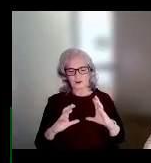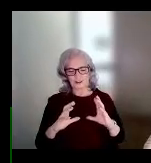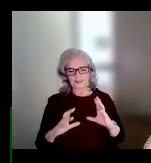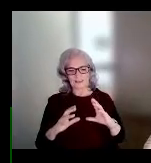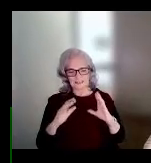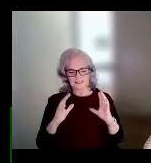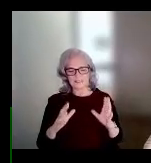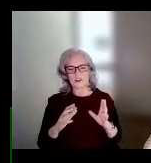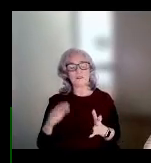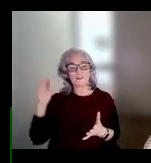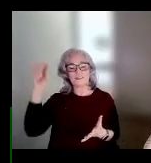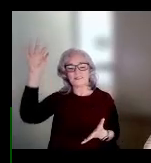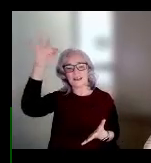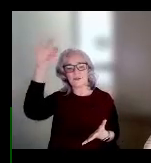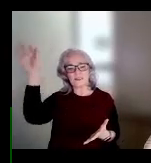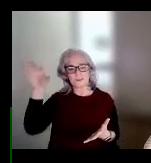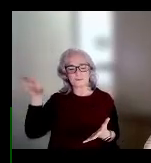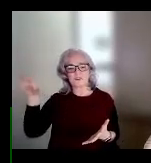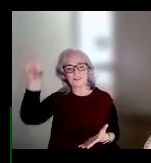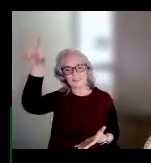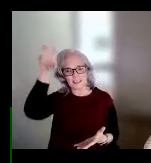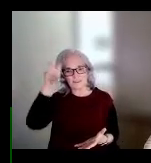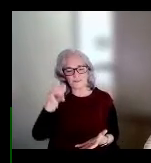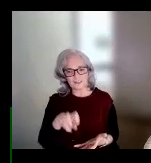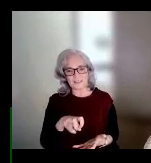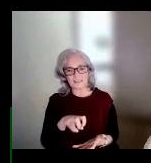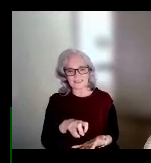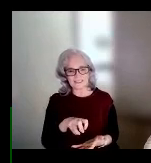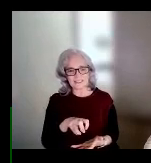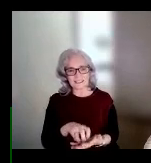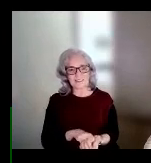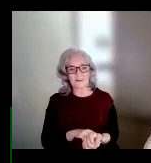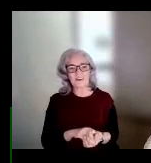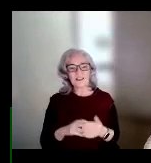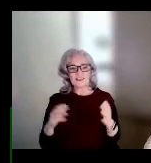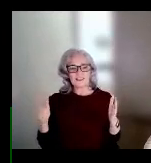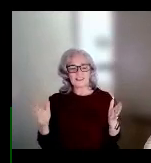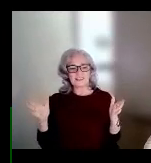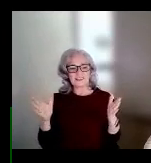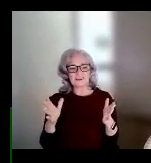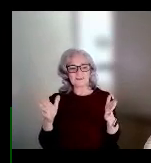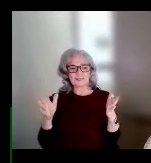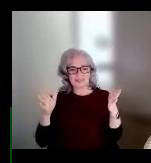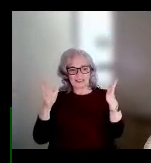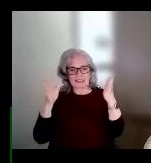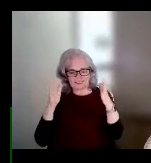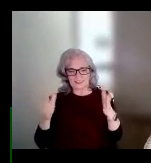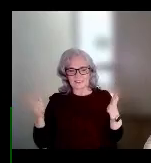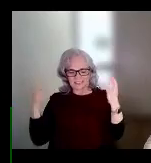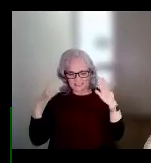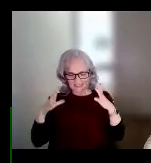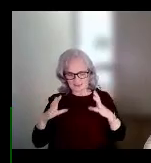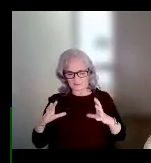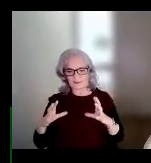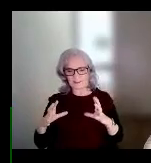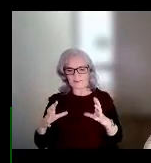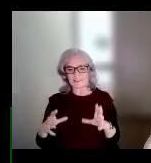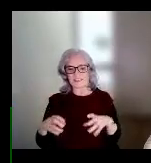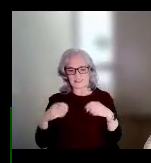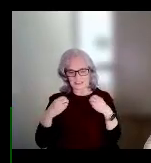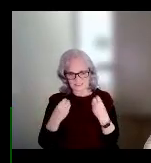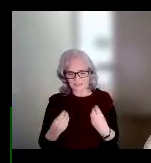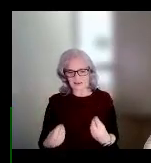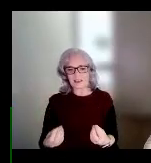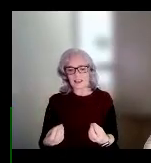the guideline in its own, but you can see how all the other projects are now feeding into that. So the next steps is just getting that